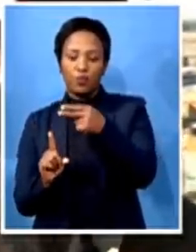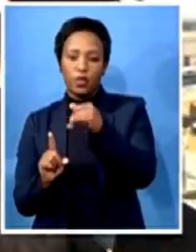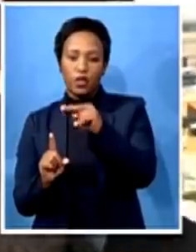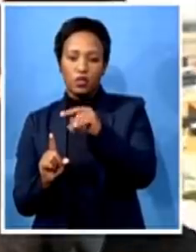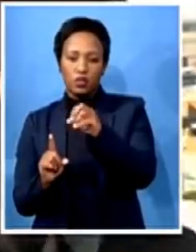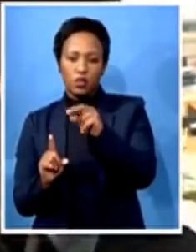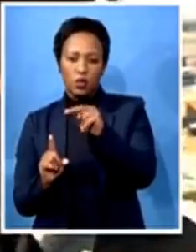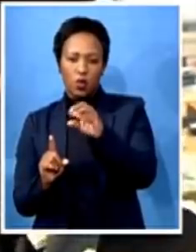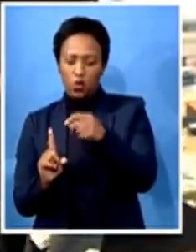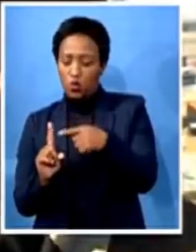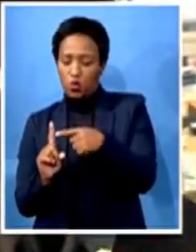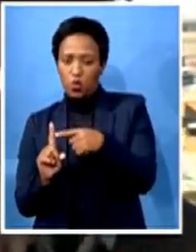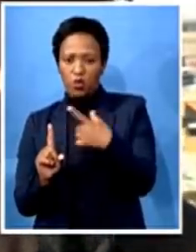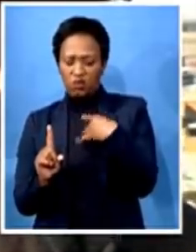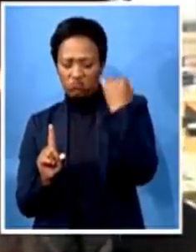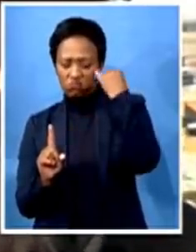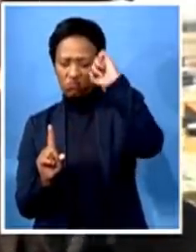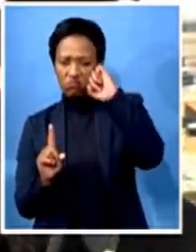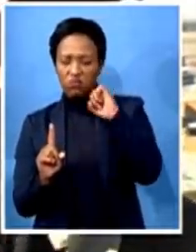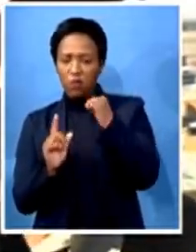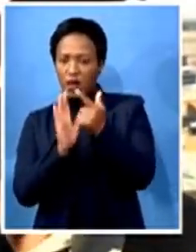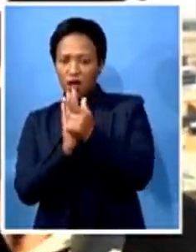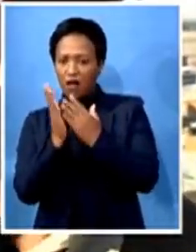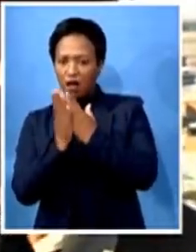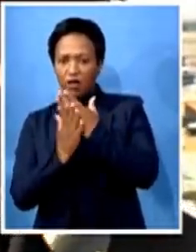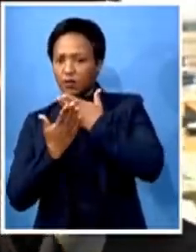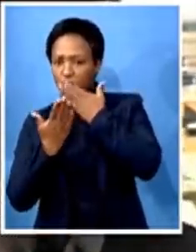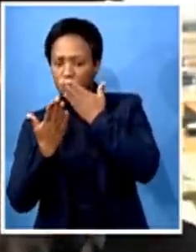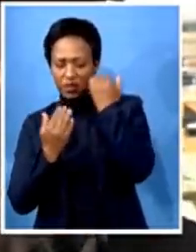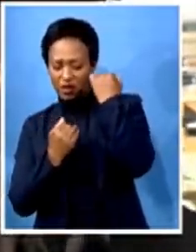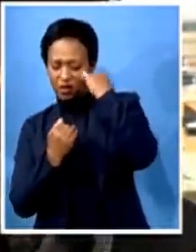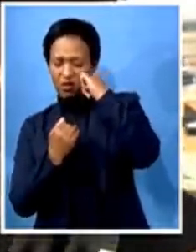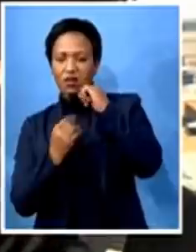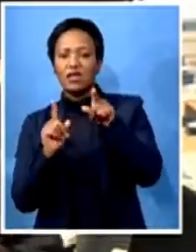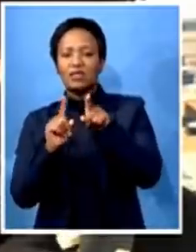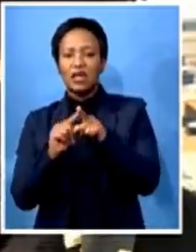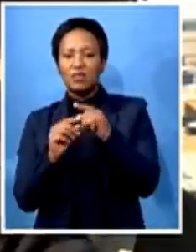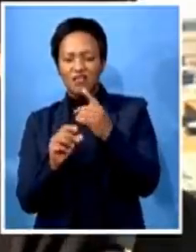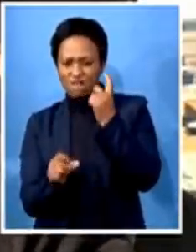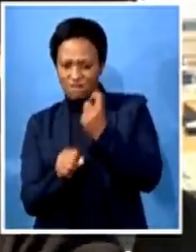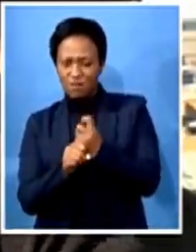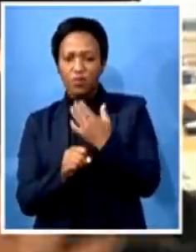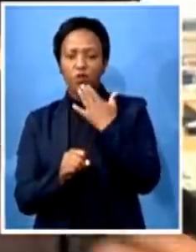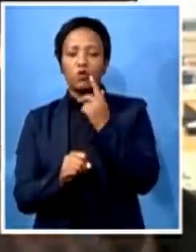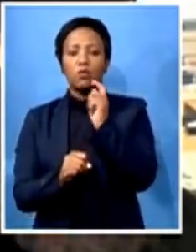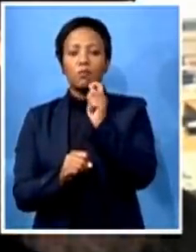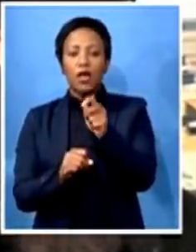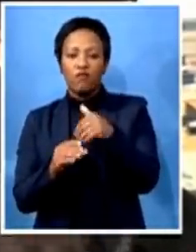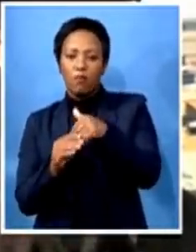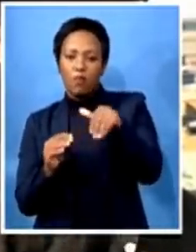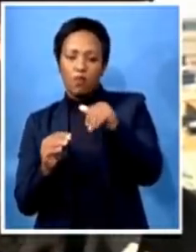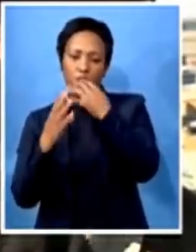legal representation, are also denied bail. When you are denied bail and the trial is dragged for such a long